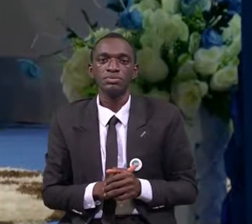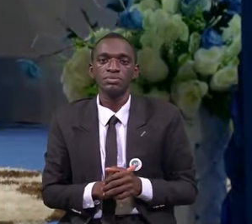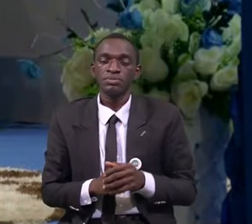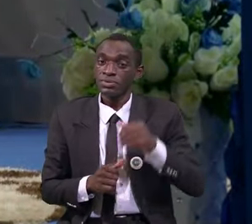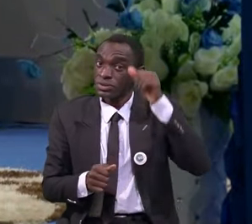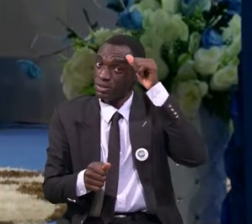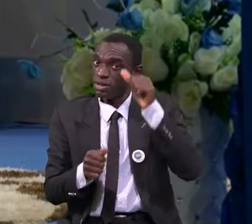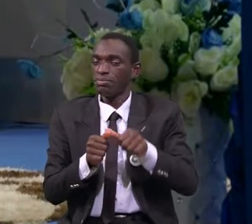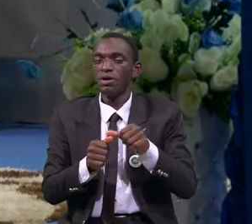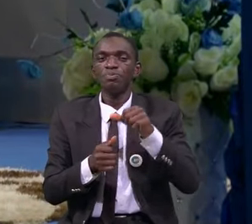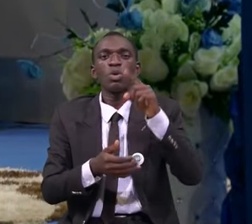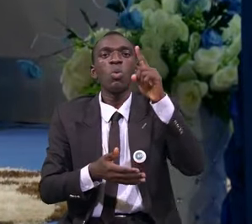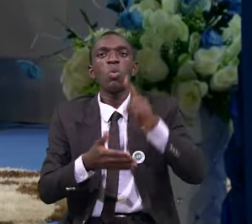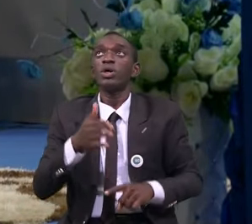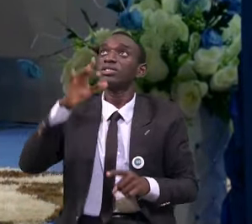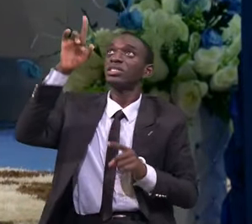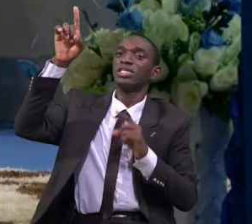Remember what the Lord has told you.